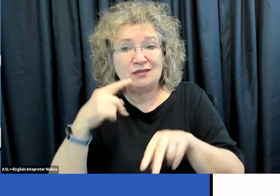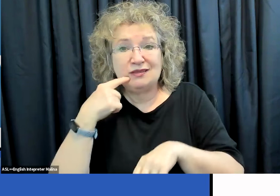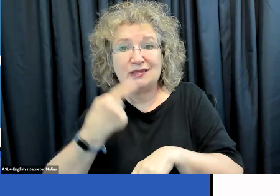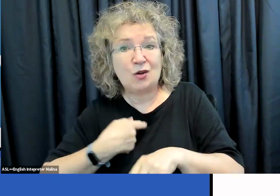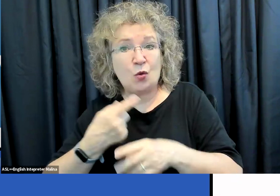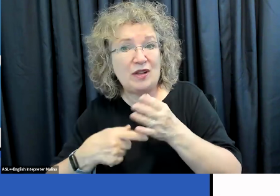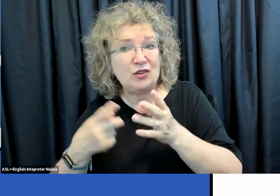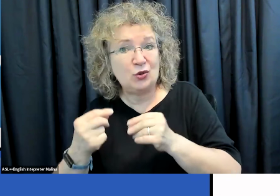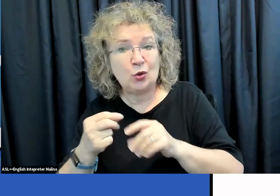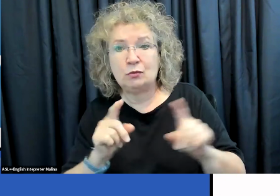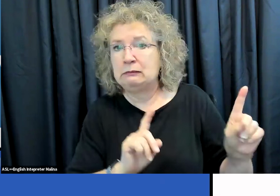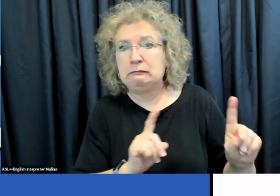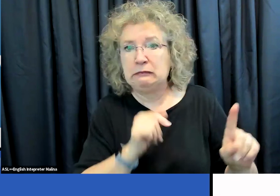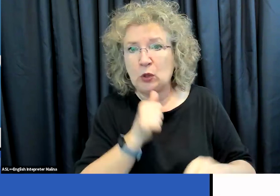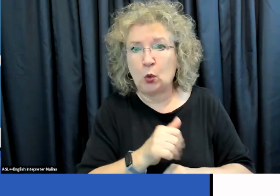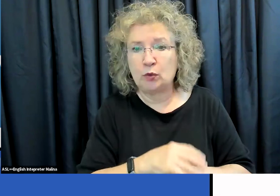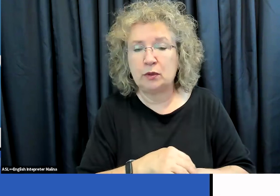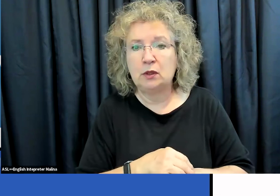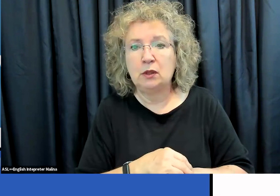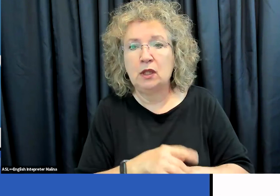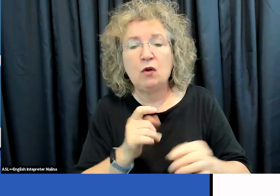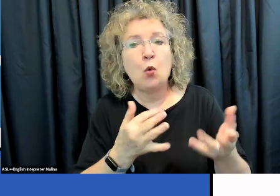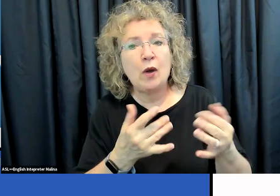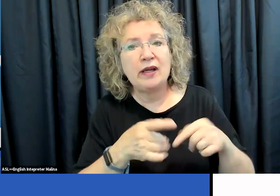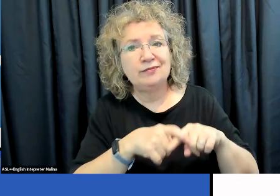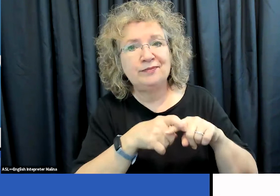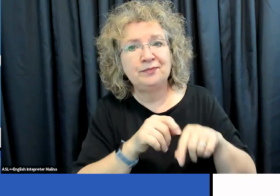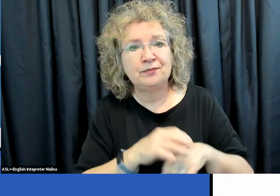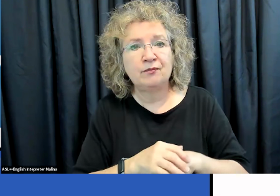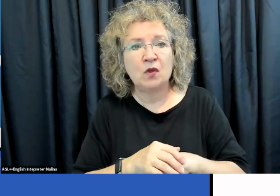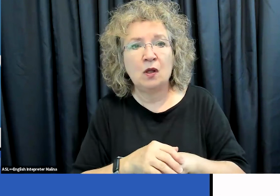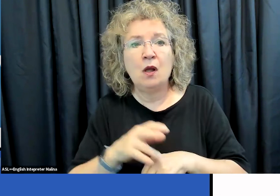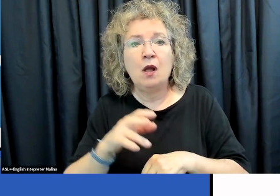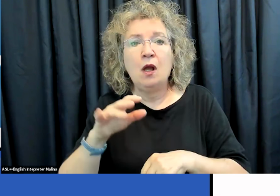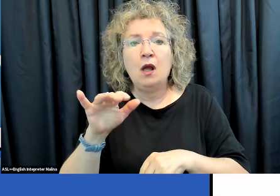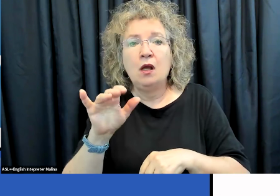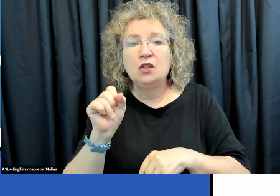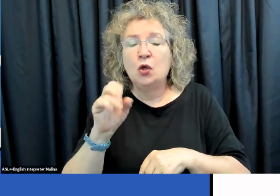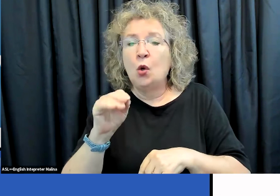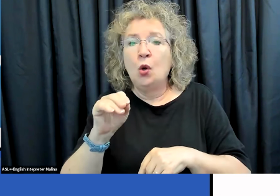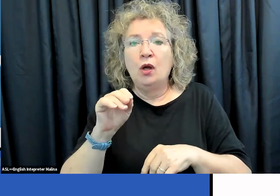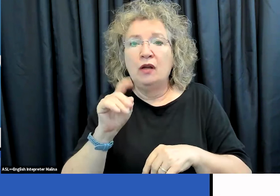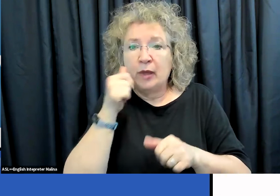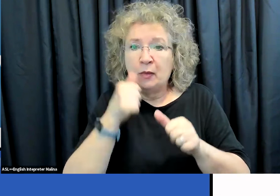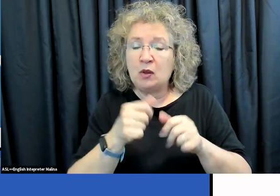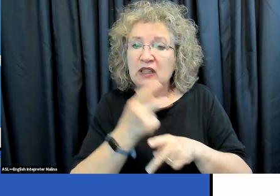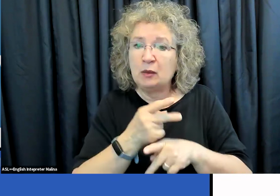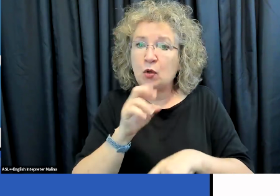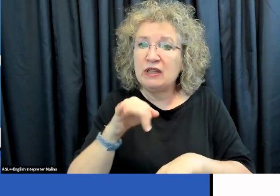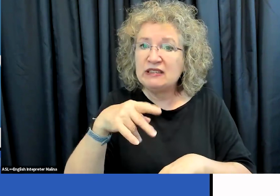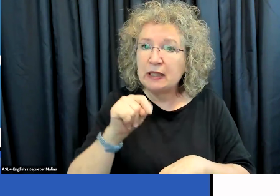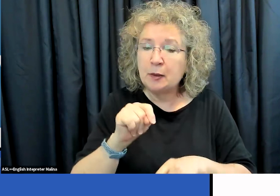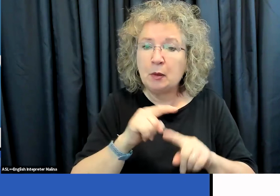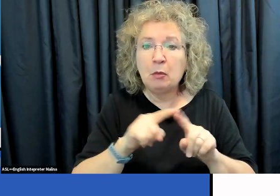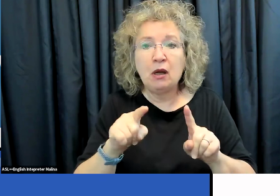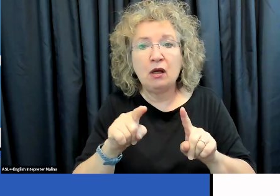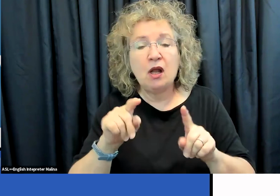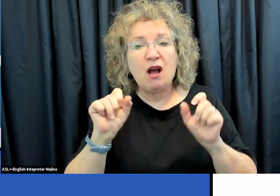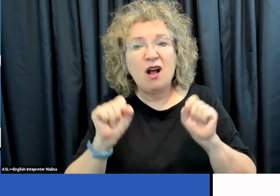tarps, and for the cost of being displaced. So you might have to pay hotel bills, there might be